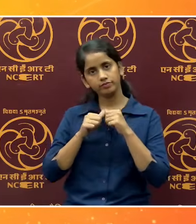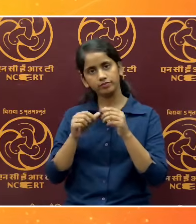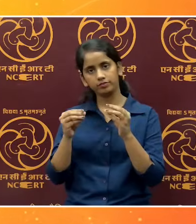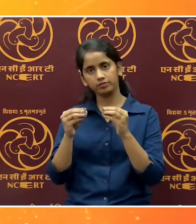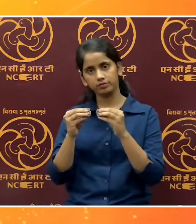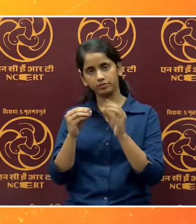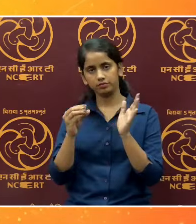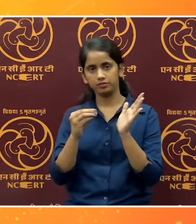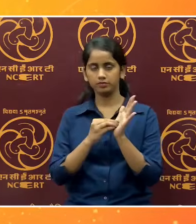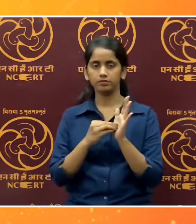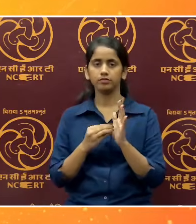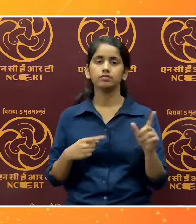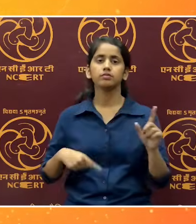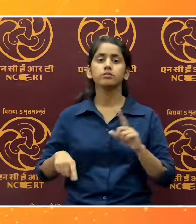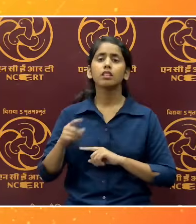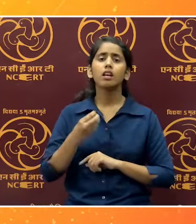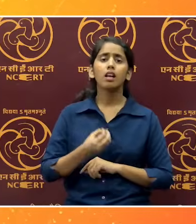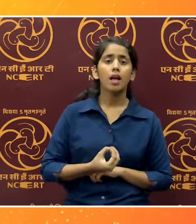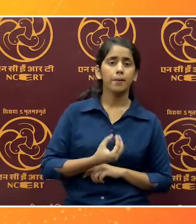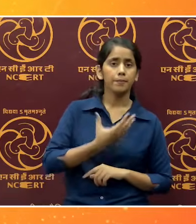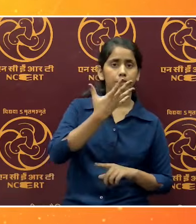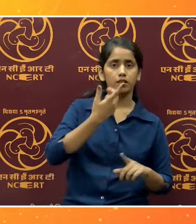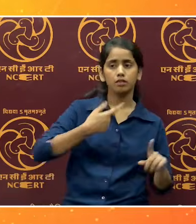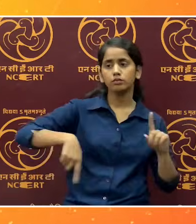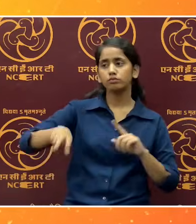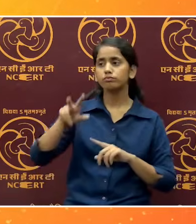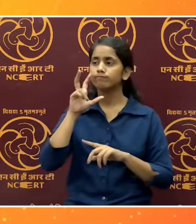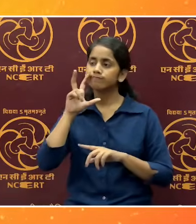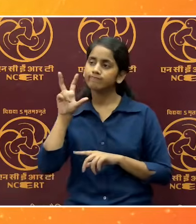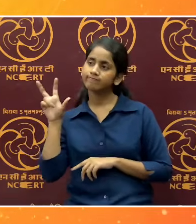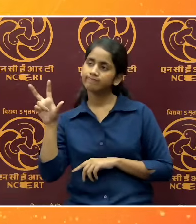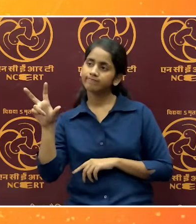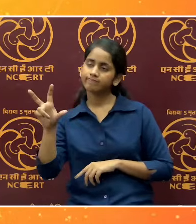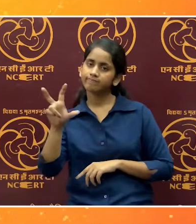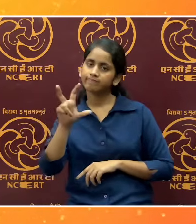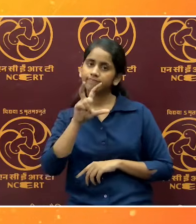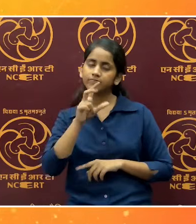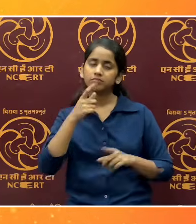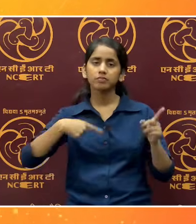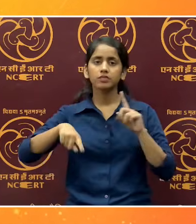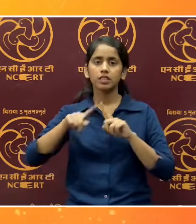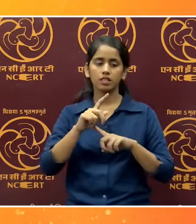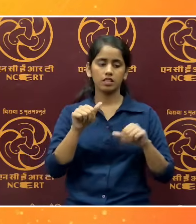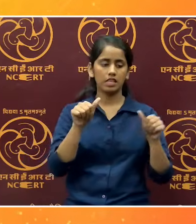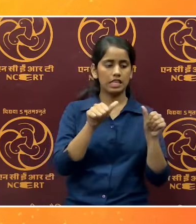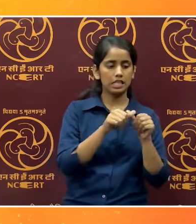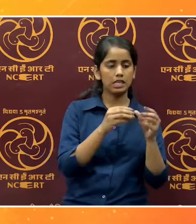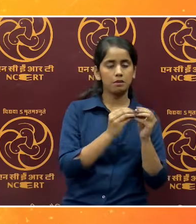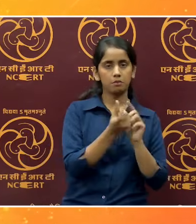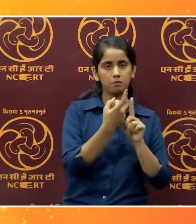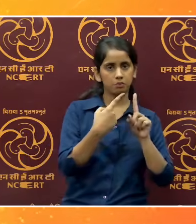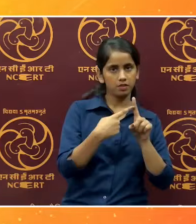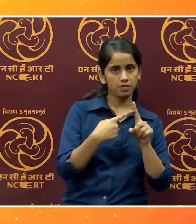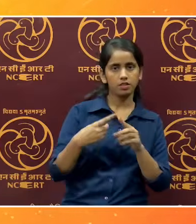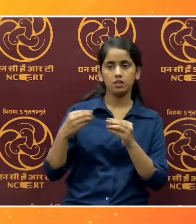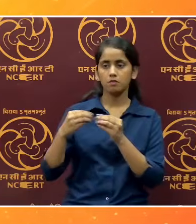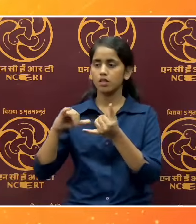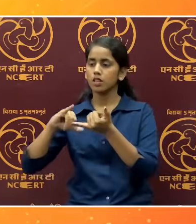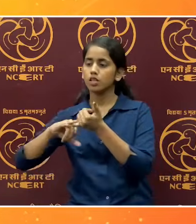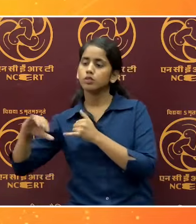around happily dash I must watch out for snakes. Option A but, option B